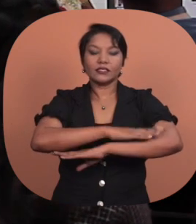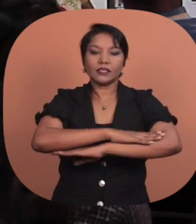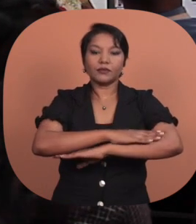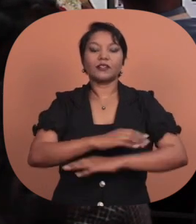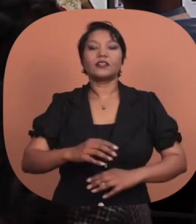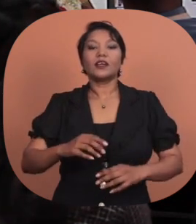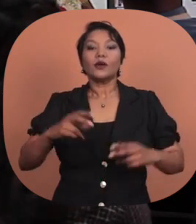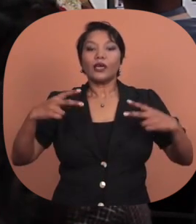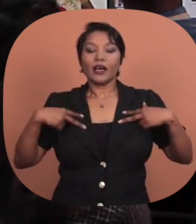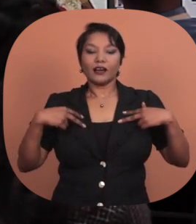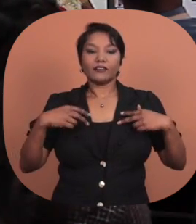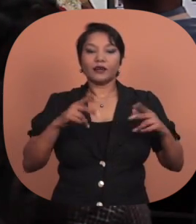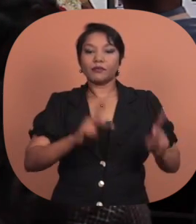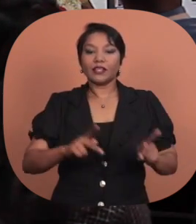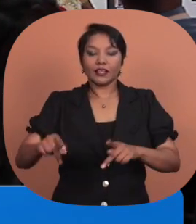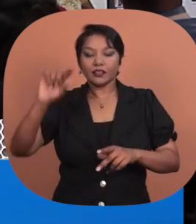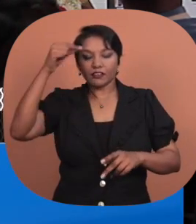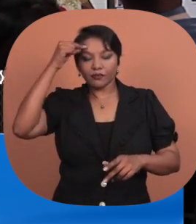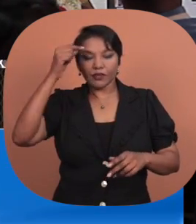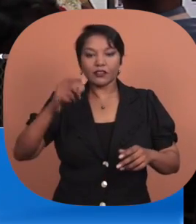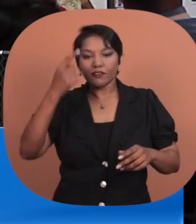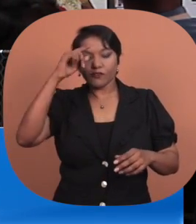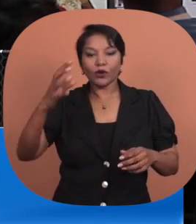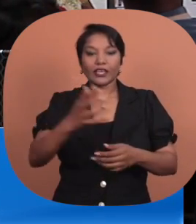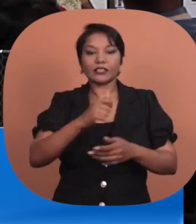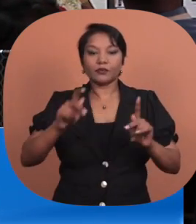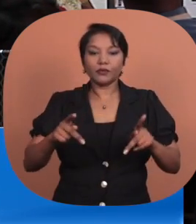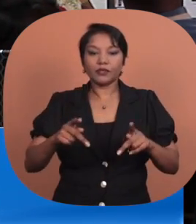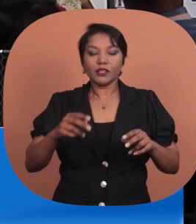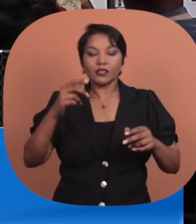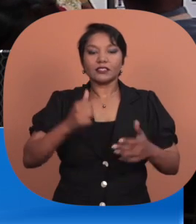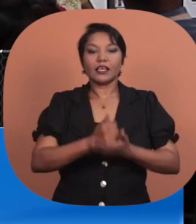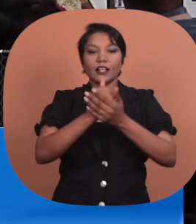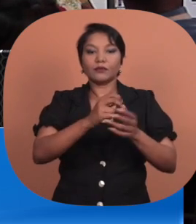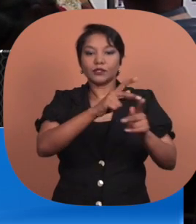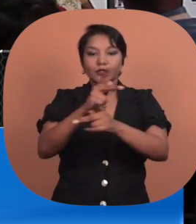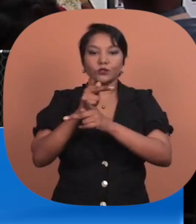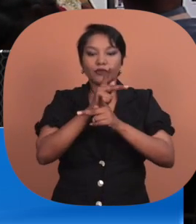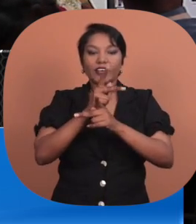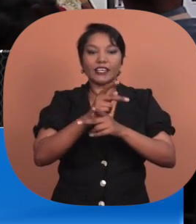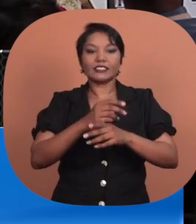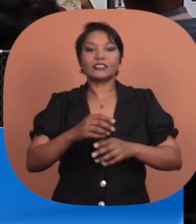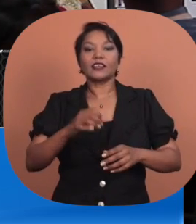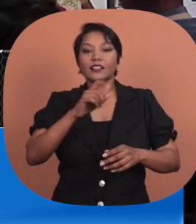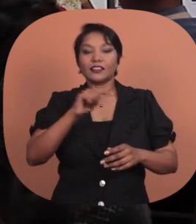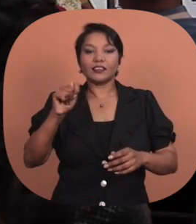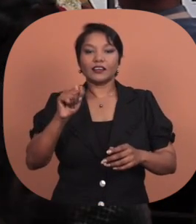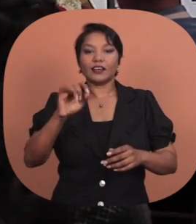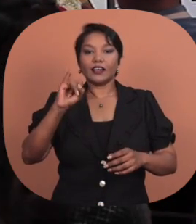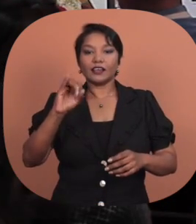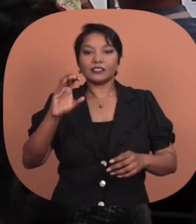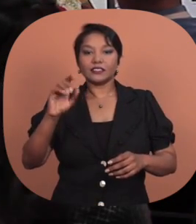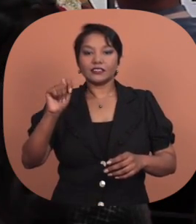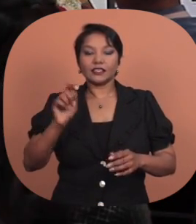for the EBusiness Roundtable to convene. However, currently verification is on the way to ensure that the team